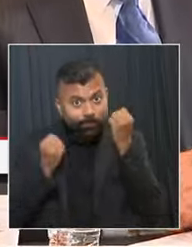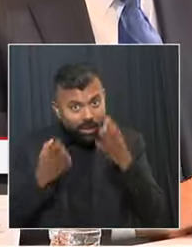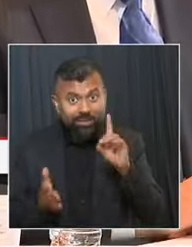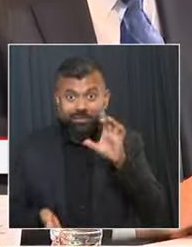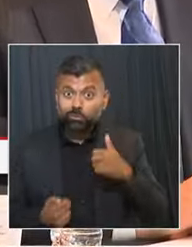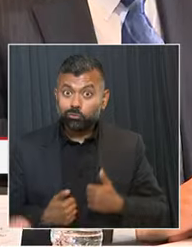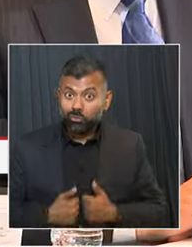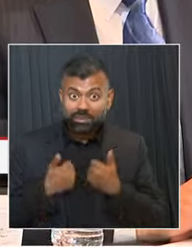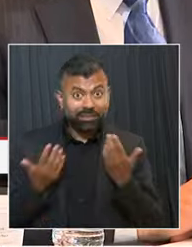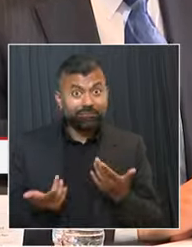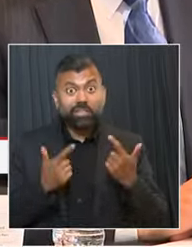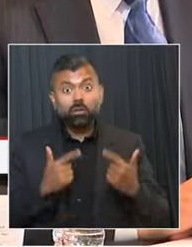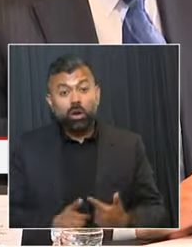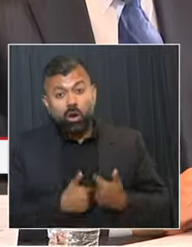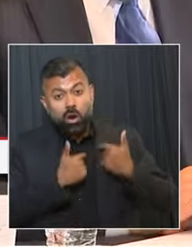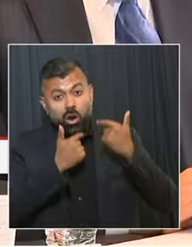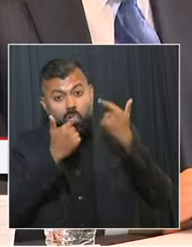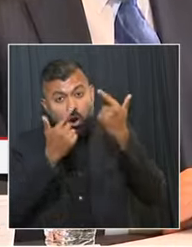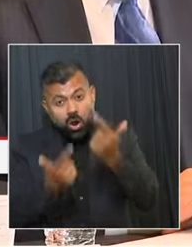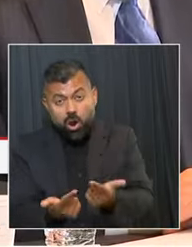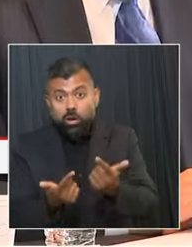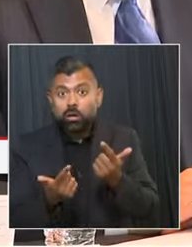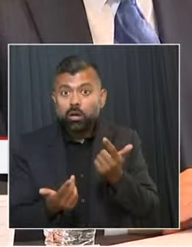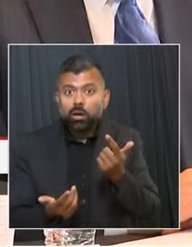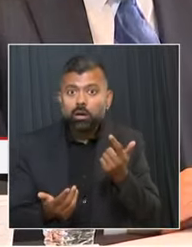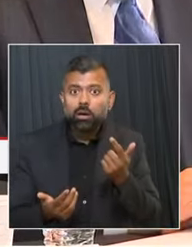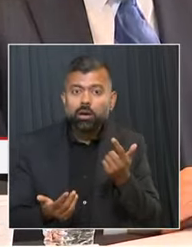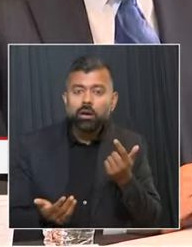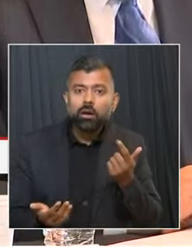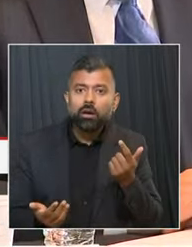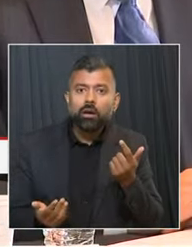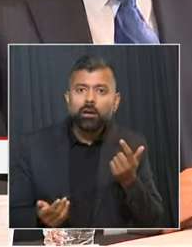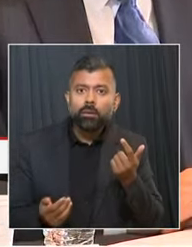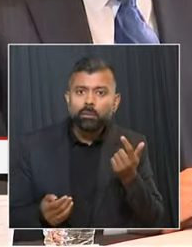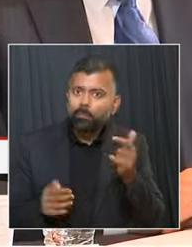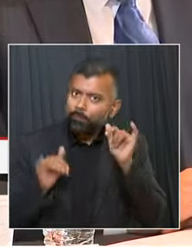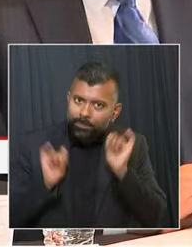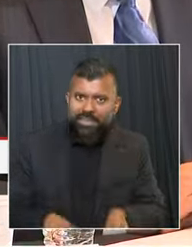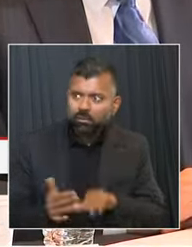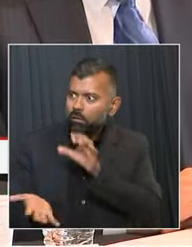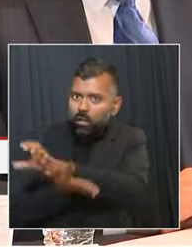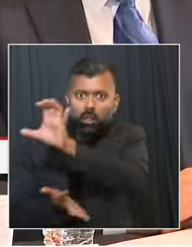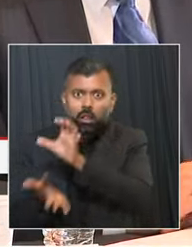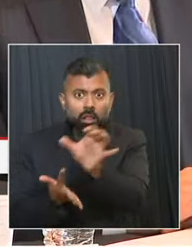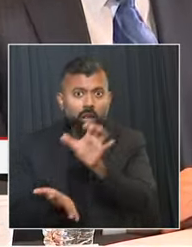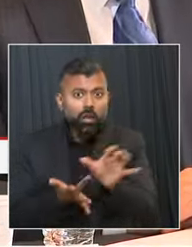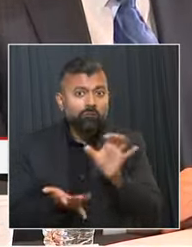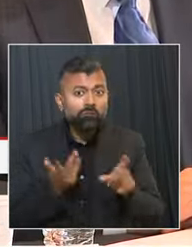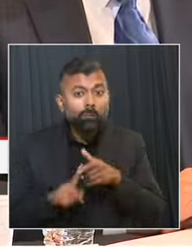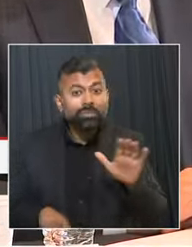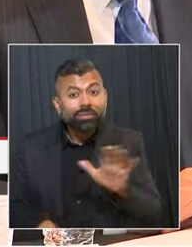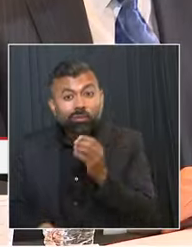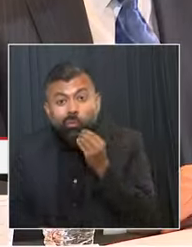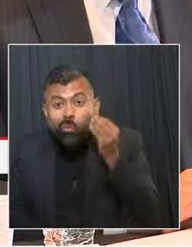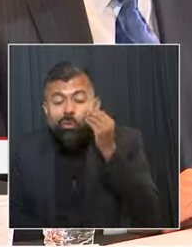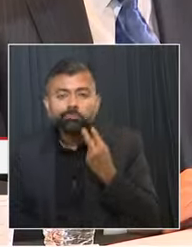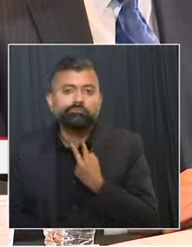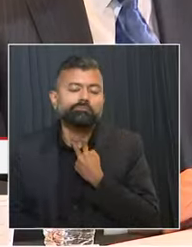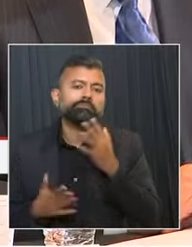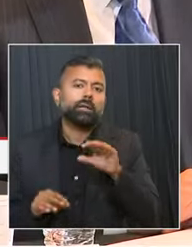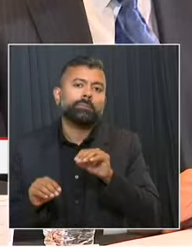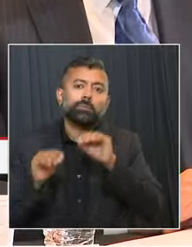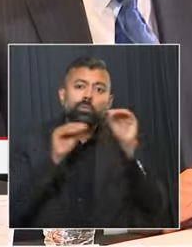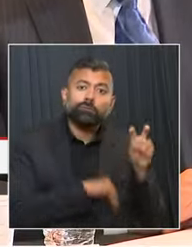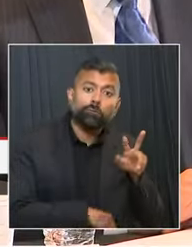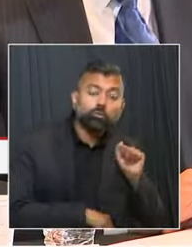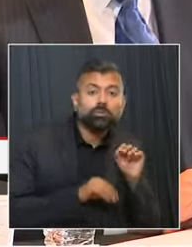30 years ago. I wasn't here either, but I know it because I felt it. And I think you know it too. I think most of us here know it. And so I don't want us to pretend like we